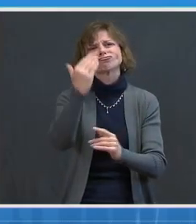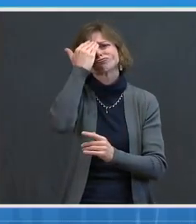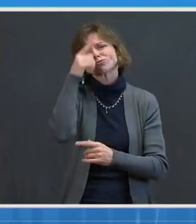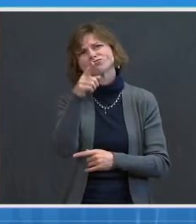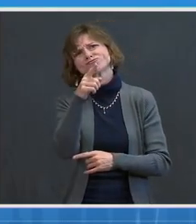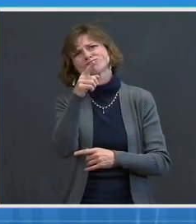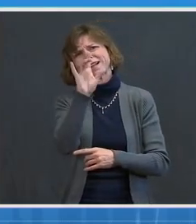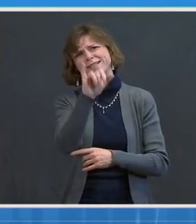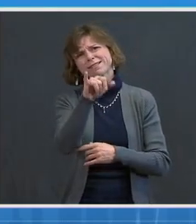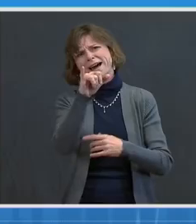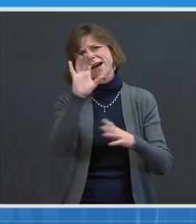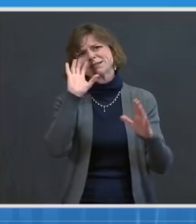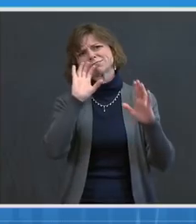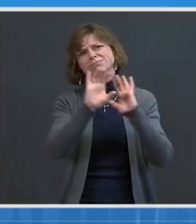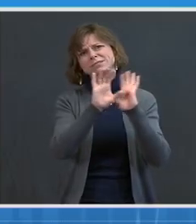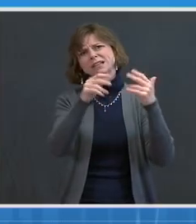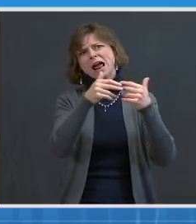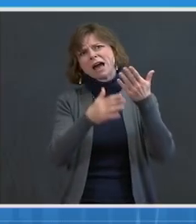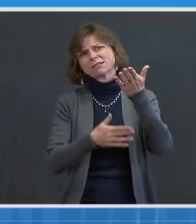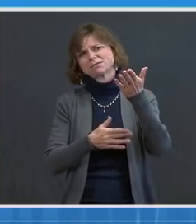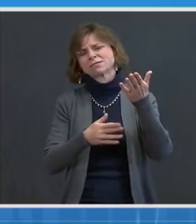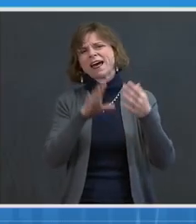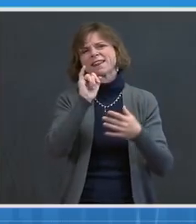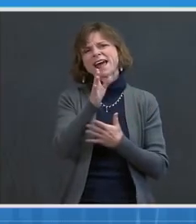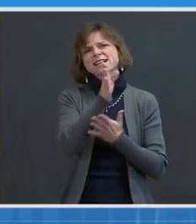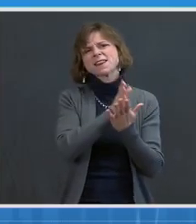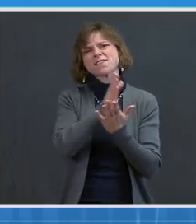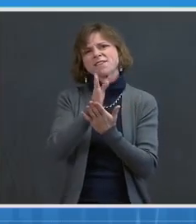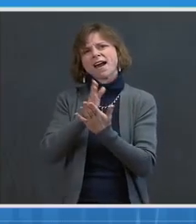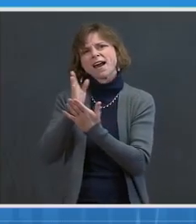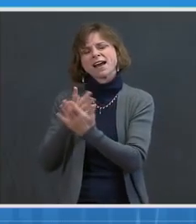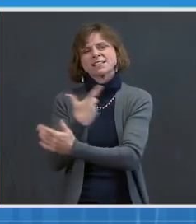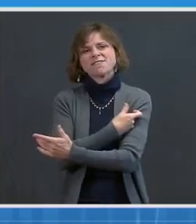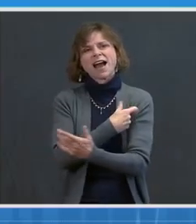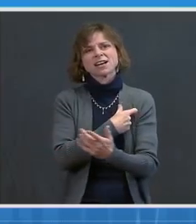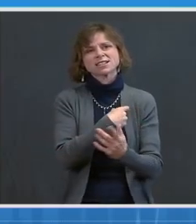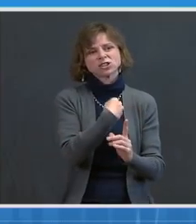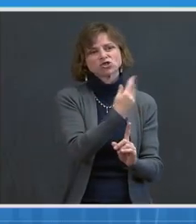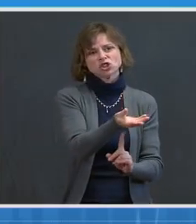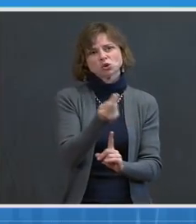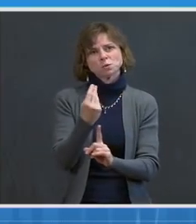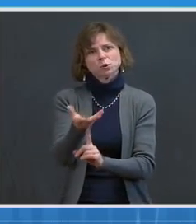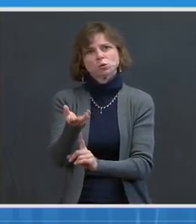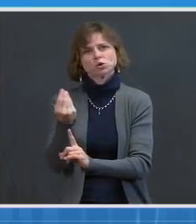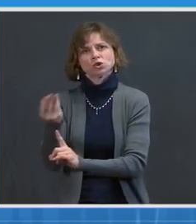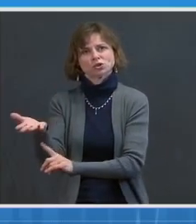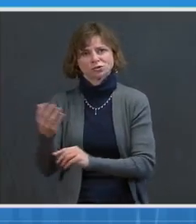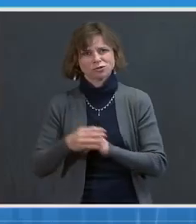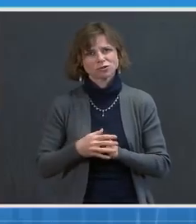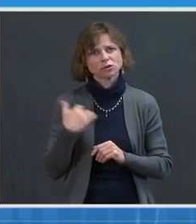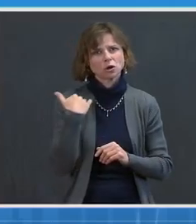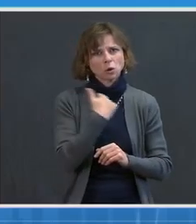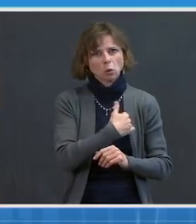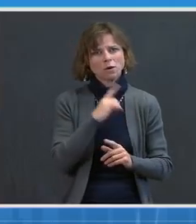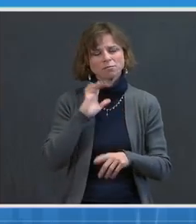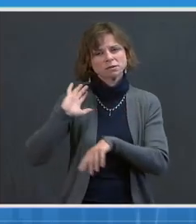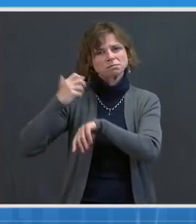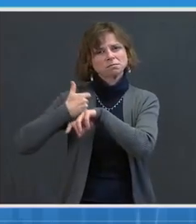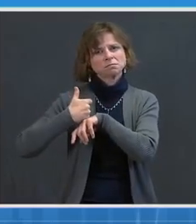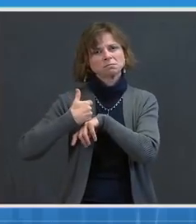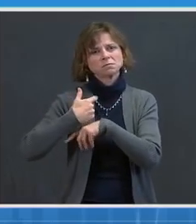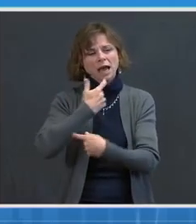slide. It is a slide of the phased vaccine distribution that has been put out by the